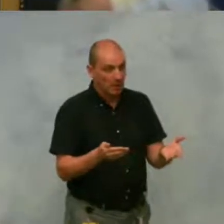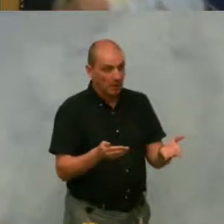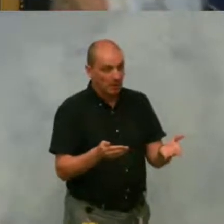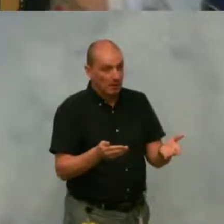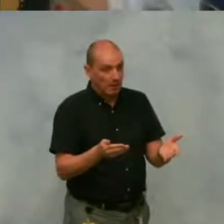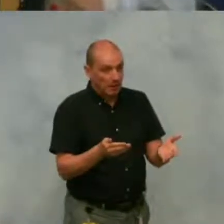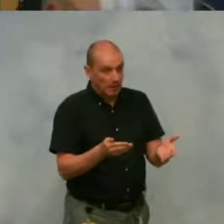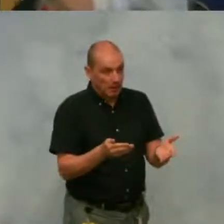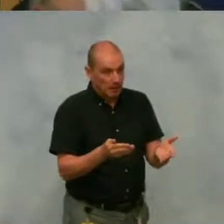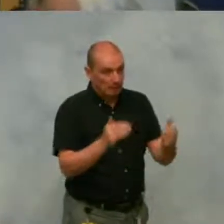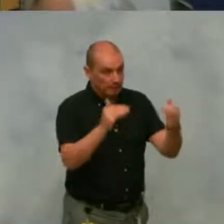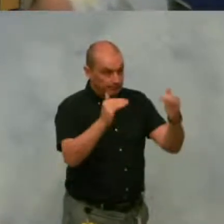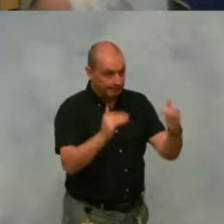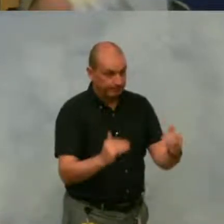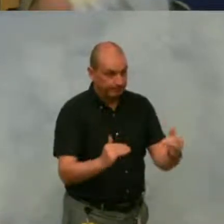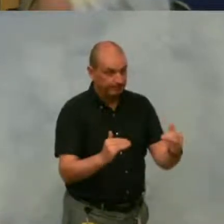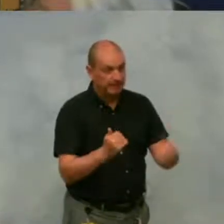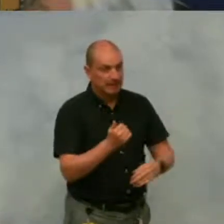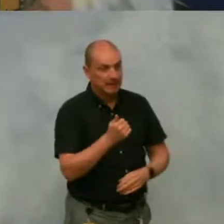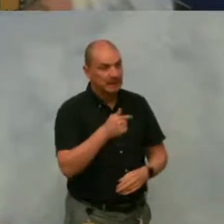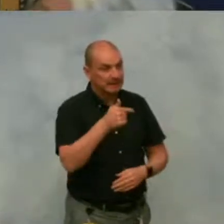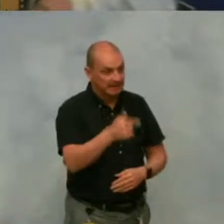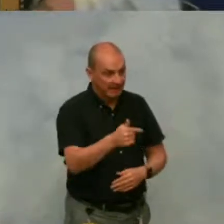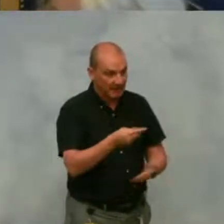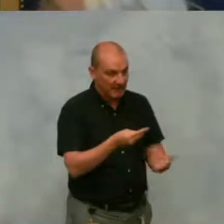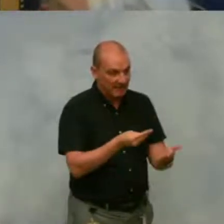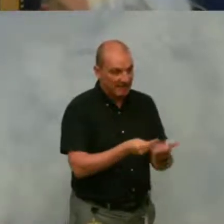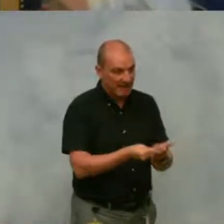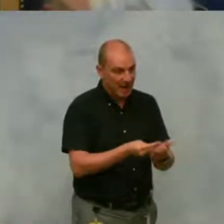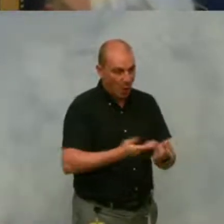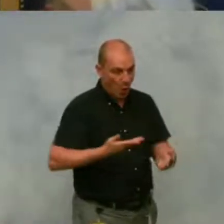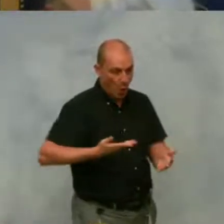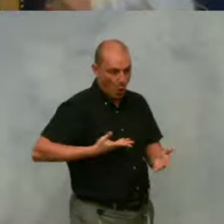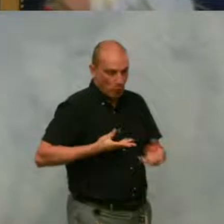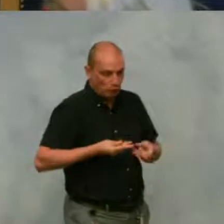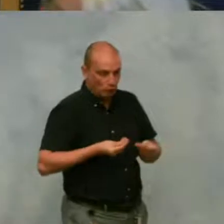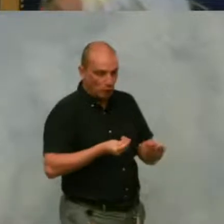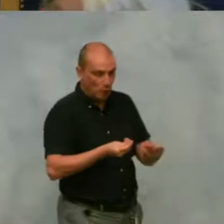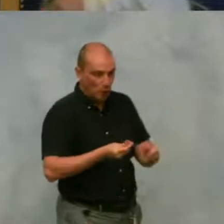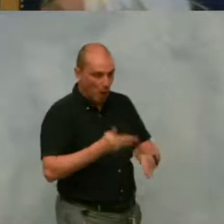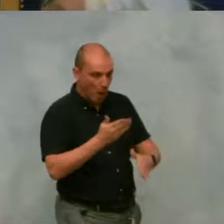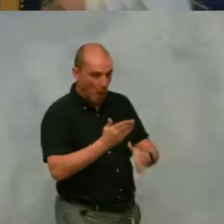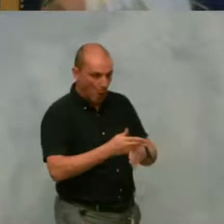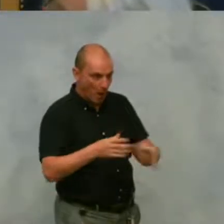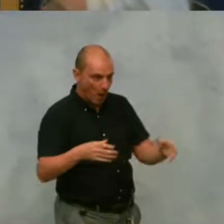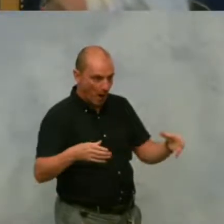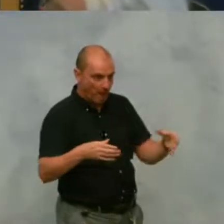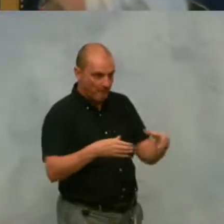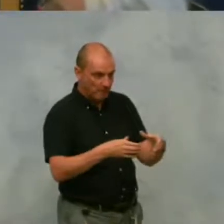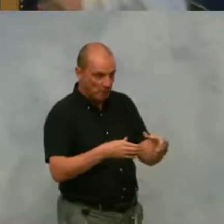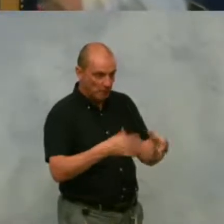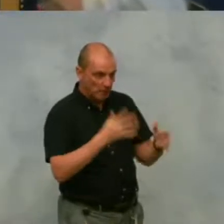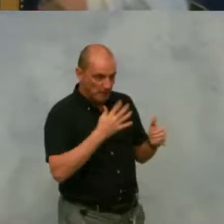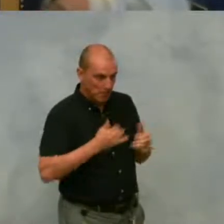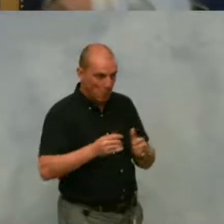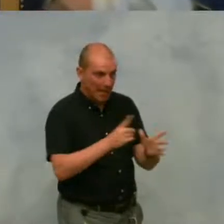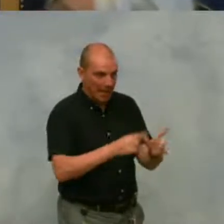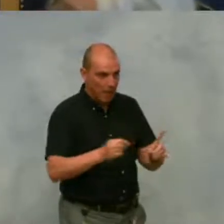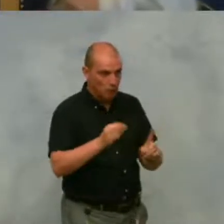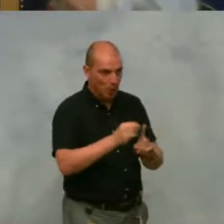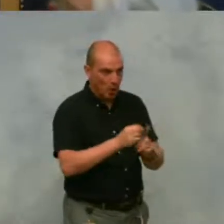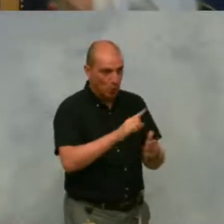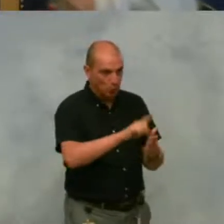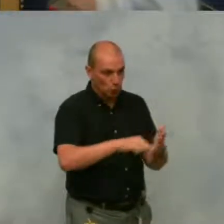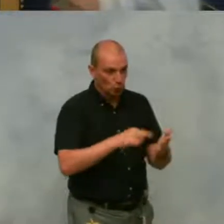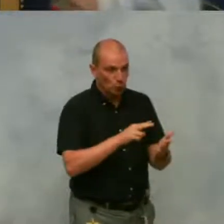Moving on to item 7, Finance and Corporate Resources, Workforce Monitoring, April to June